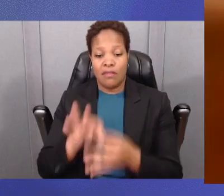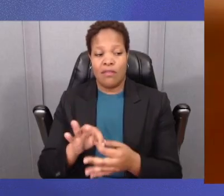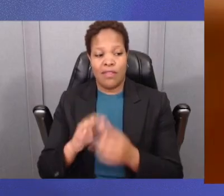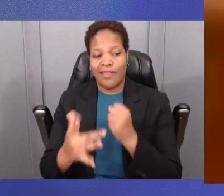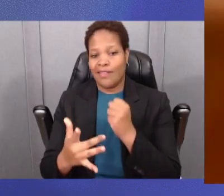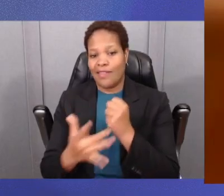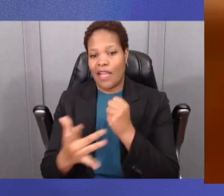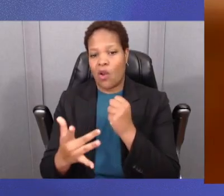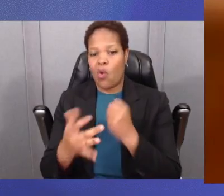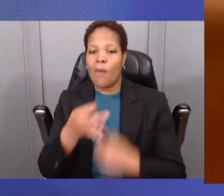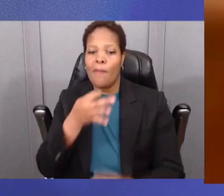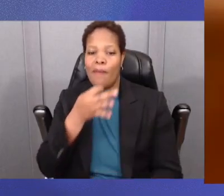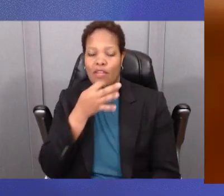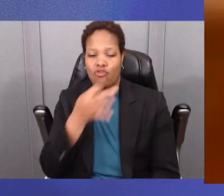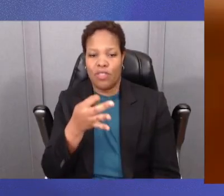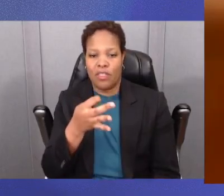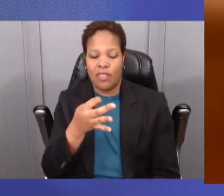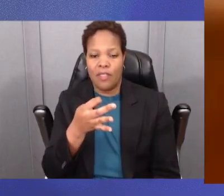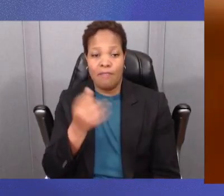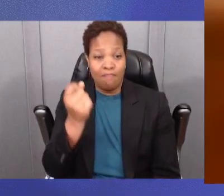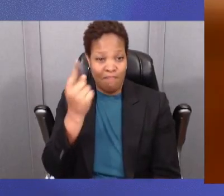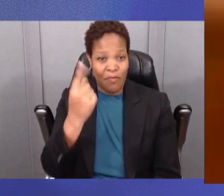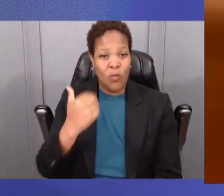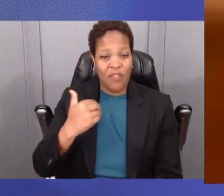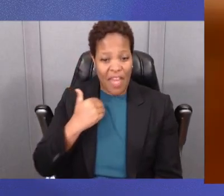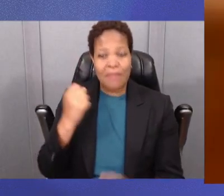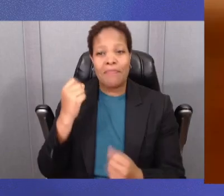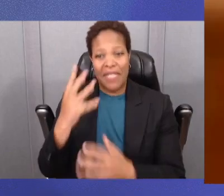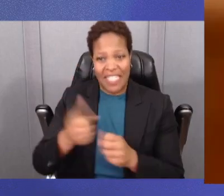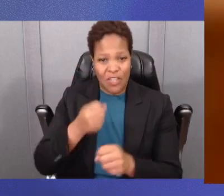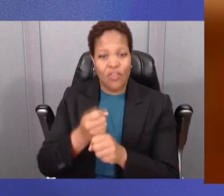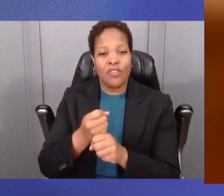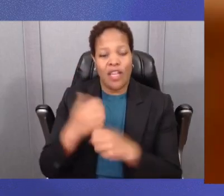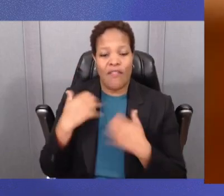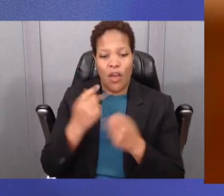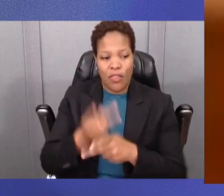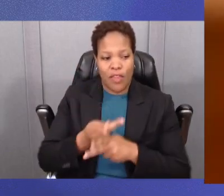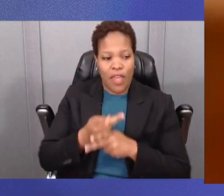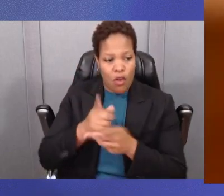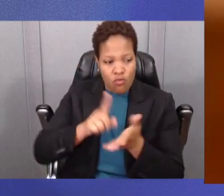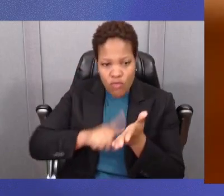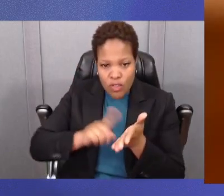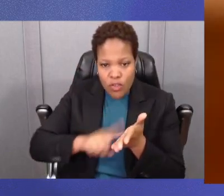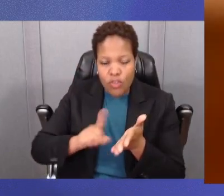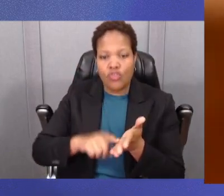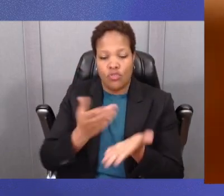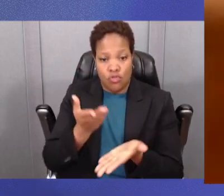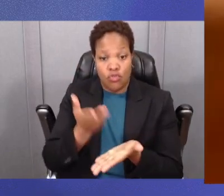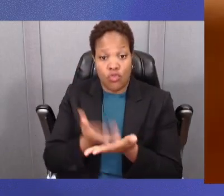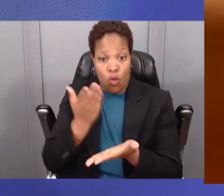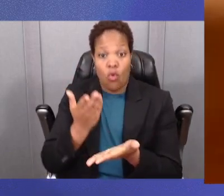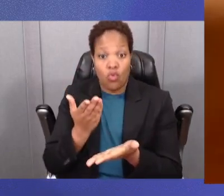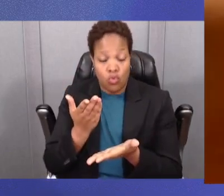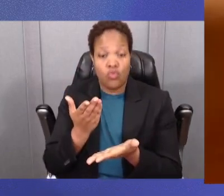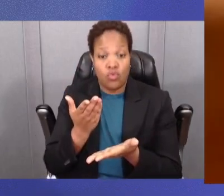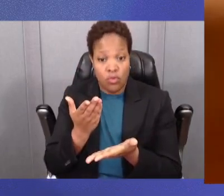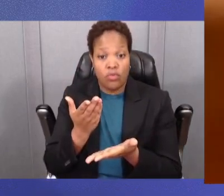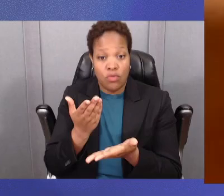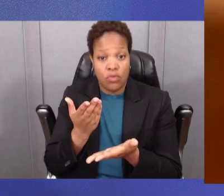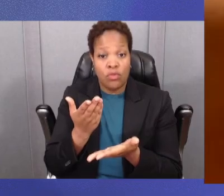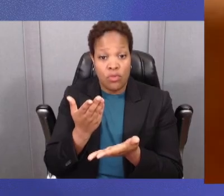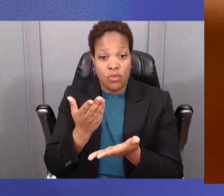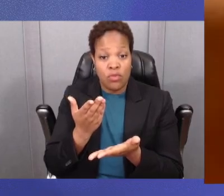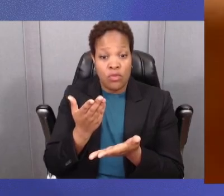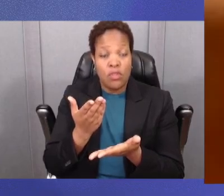have had now decades of health services research that shows wild variation in clinical